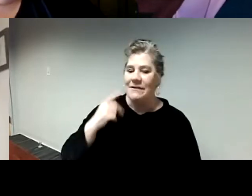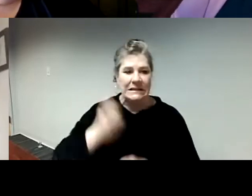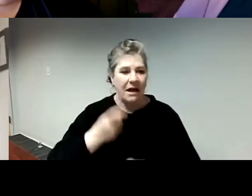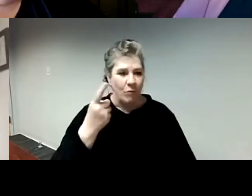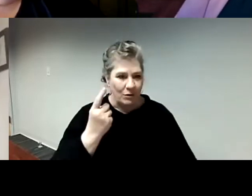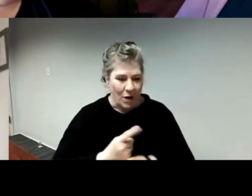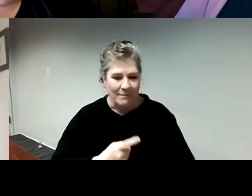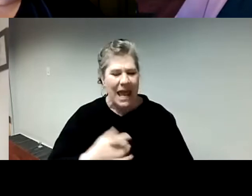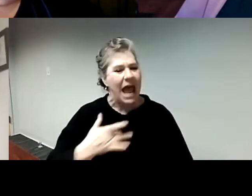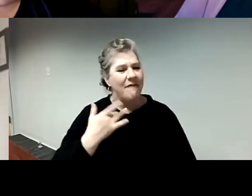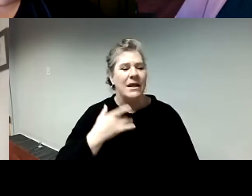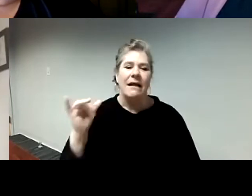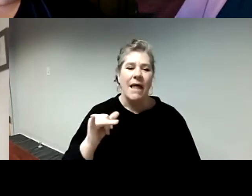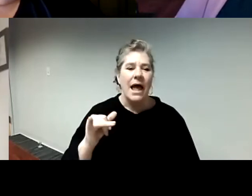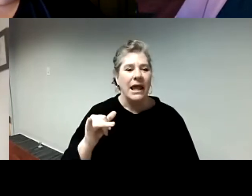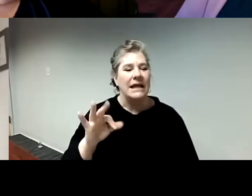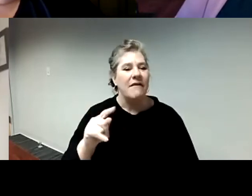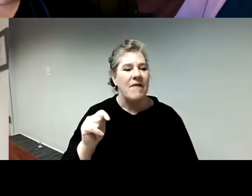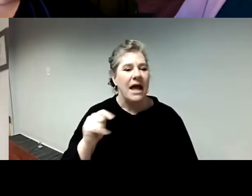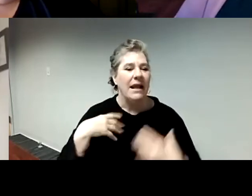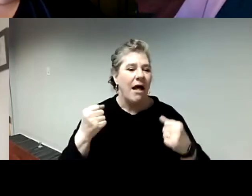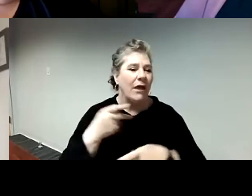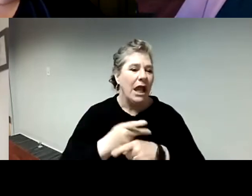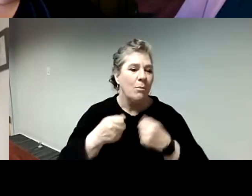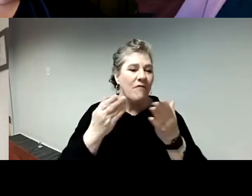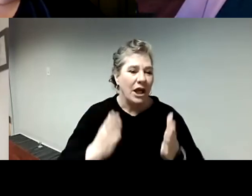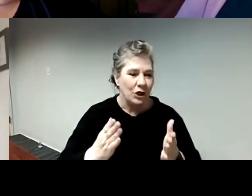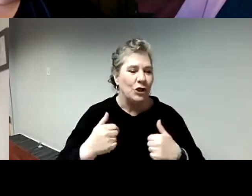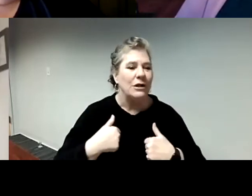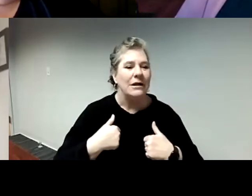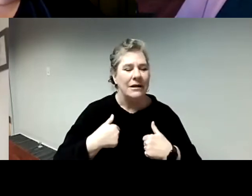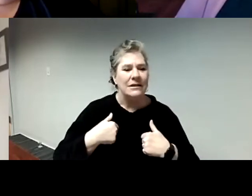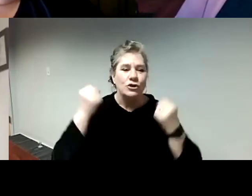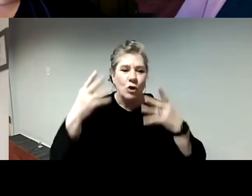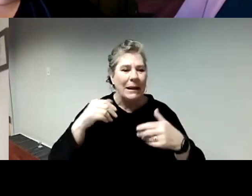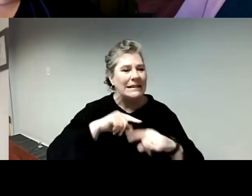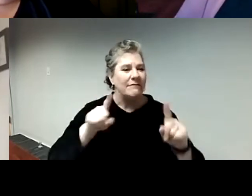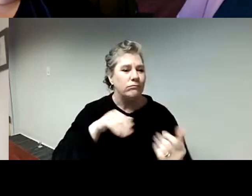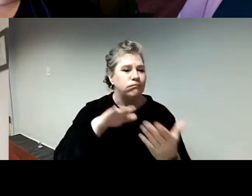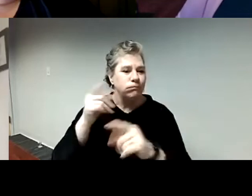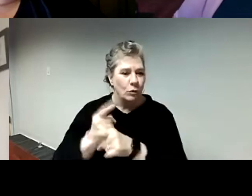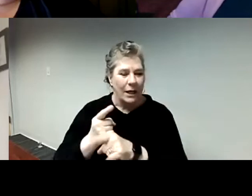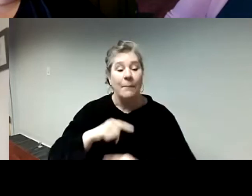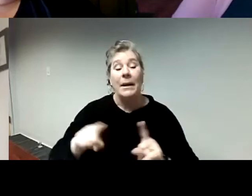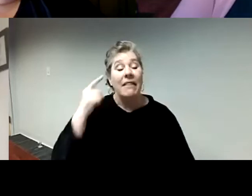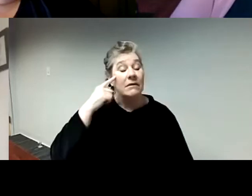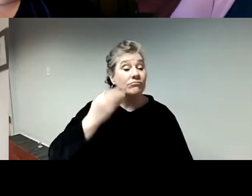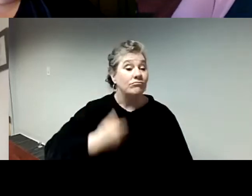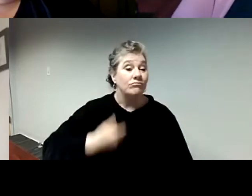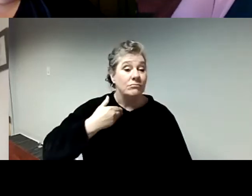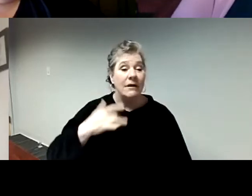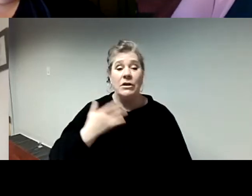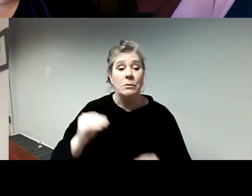I feel it like as a fat healthcare provider, like just, yeah, in so many ways. But I think what for me feels